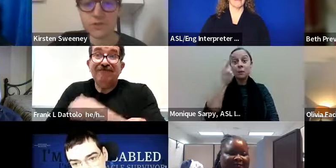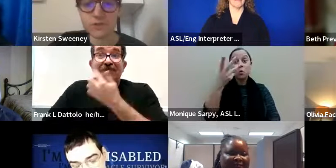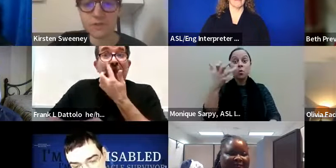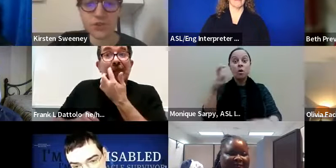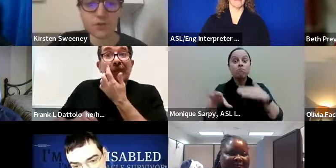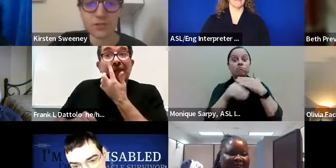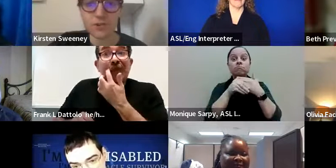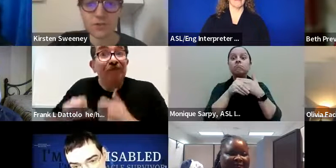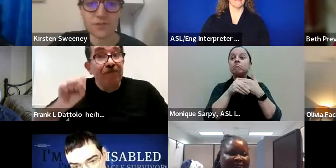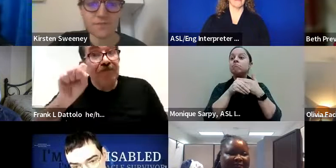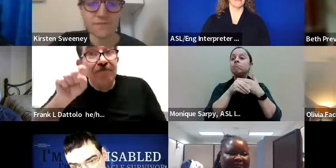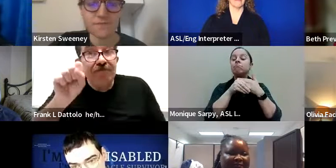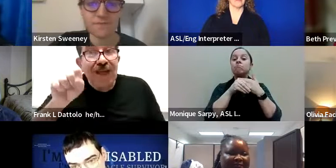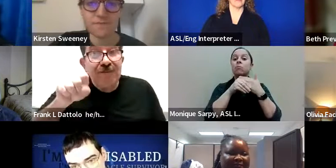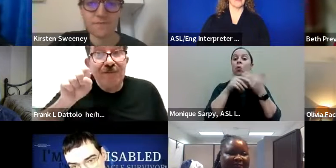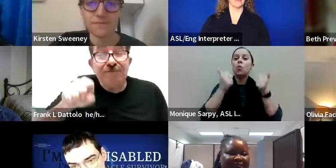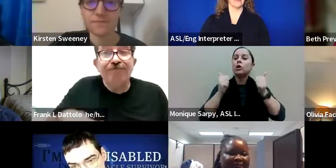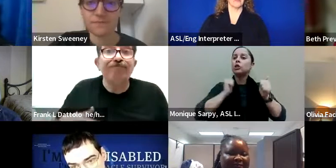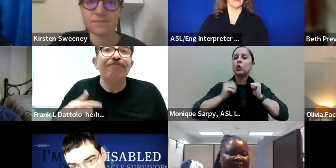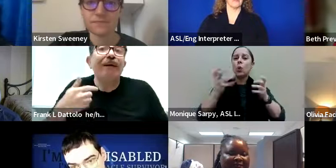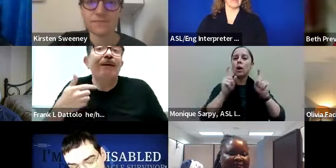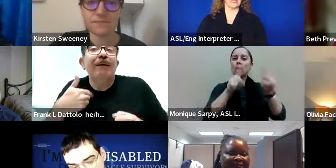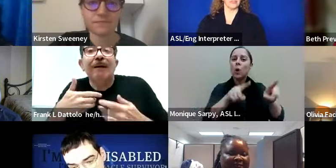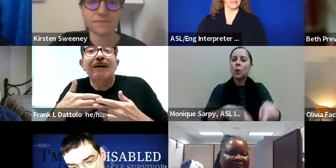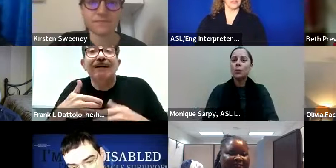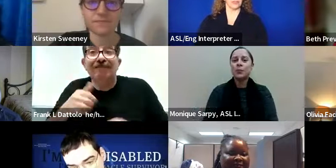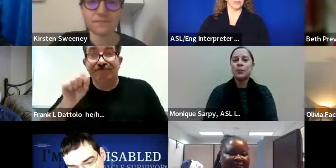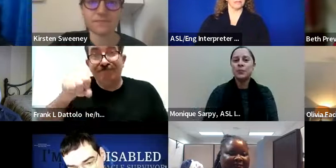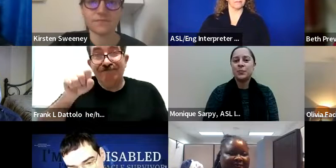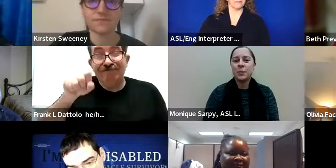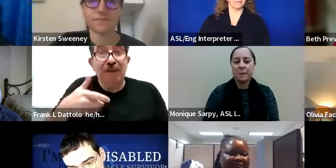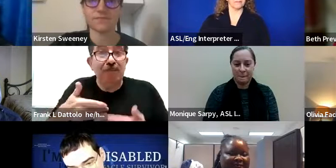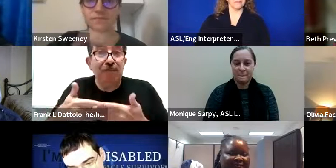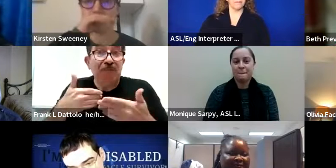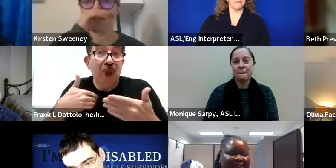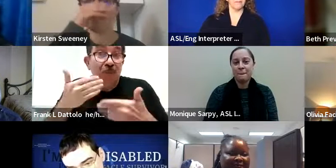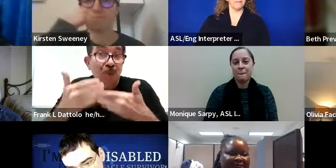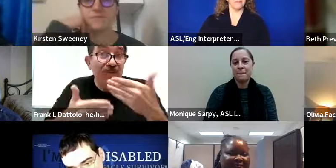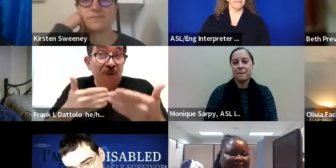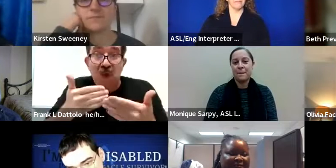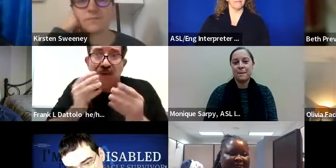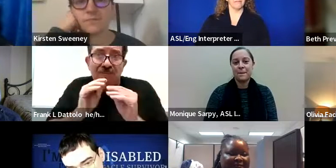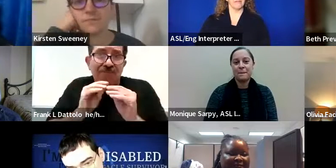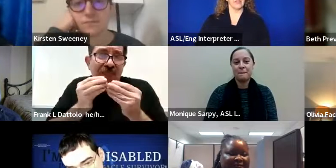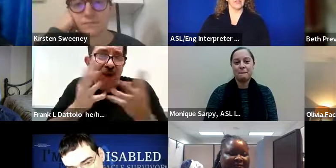what sort of shows to go to? Yeah, sure.